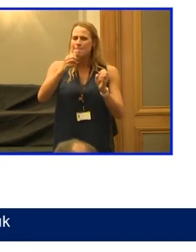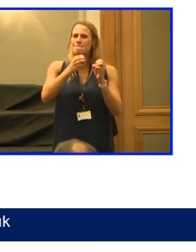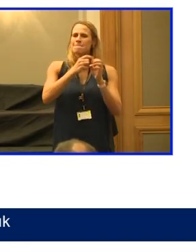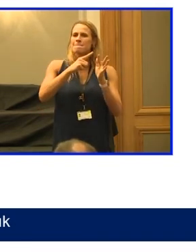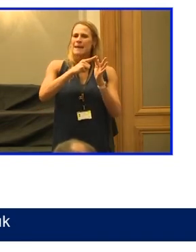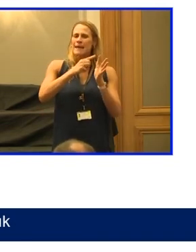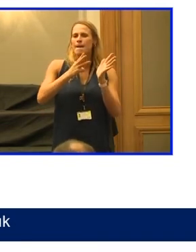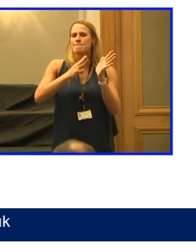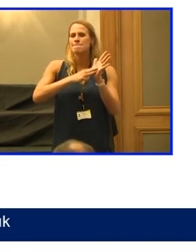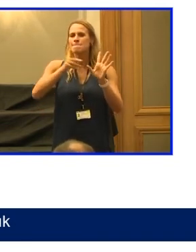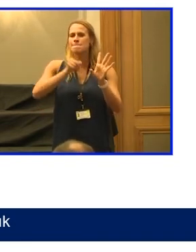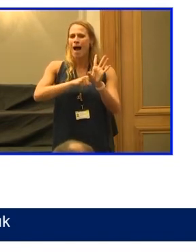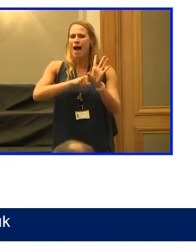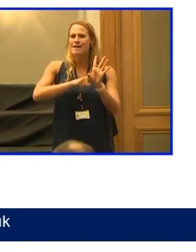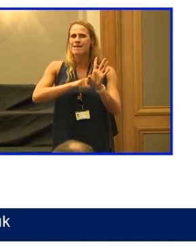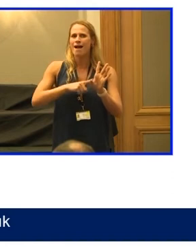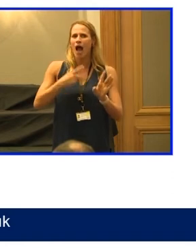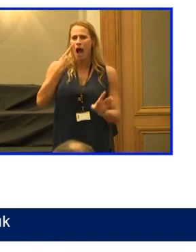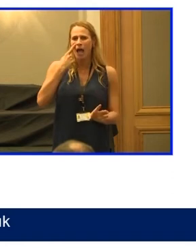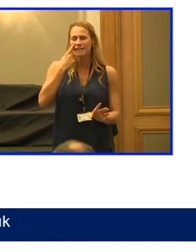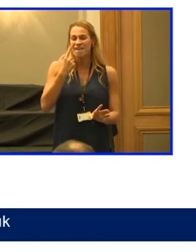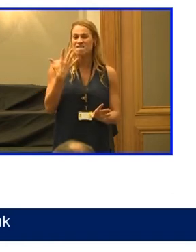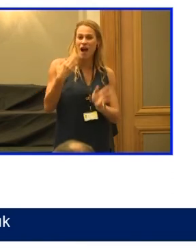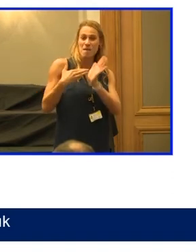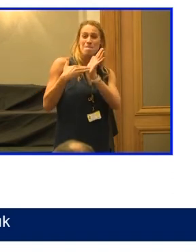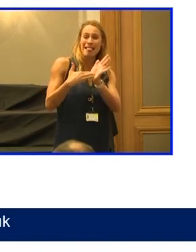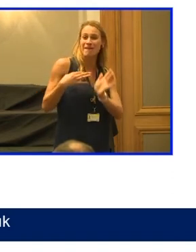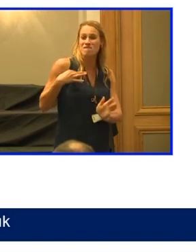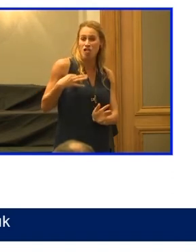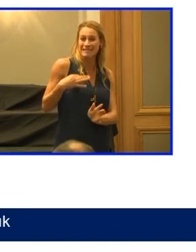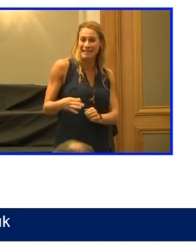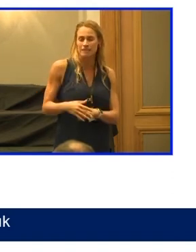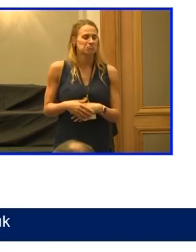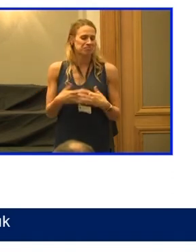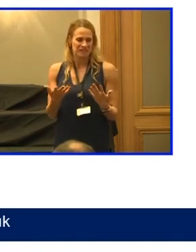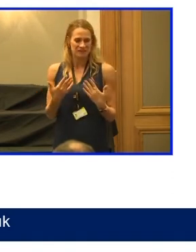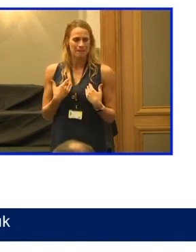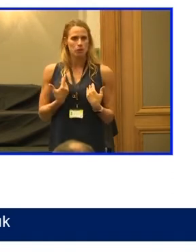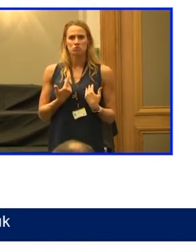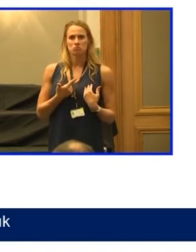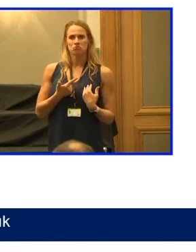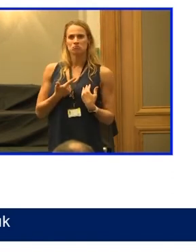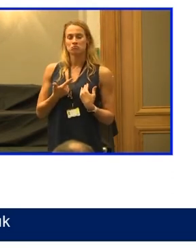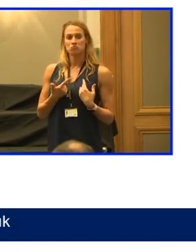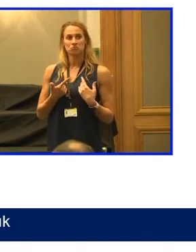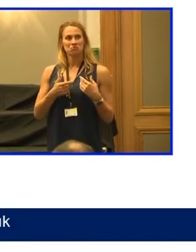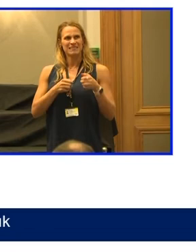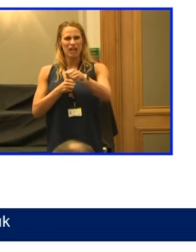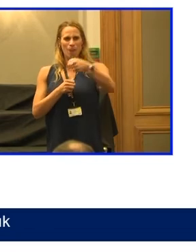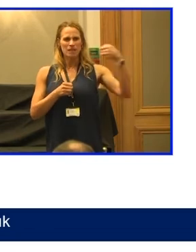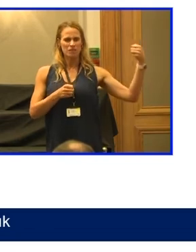5 million volunteers who, but in essence, let's say, for example, you've got a piece of, I don't know, let's say something in the cupboards, but that this can't scan